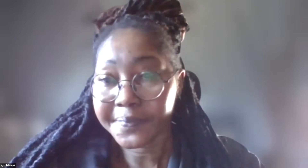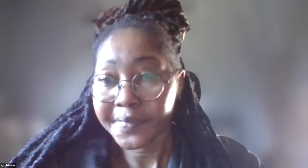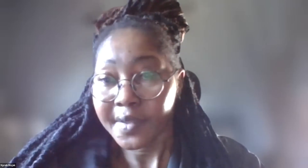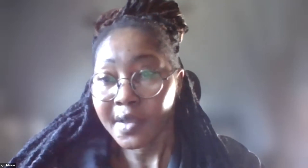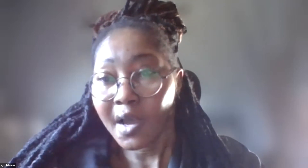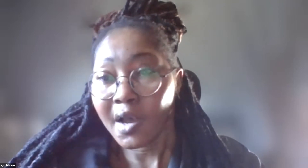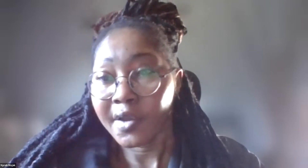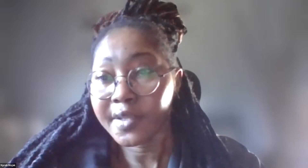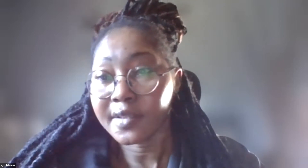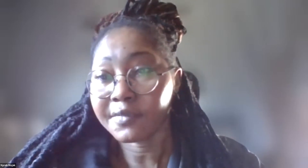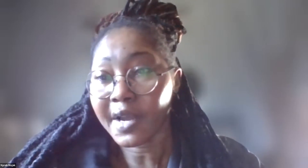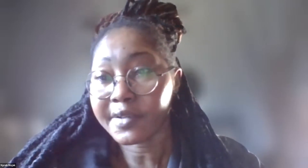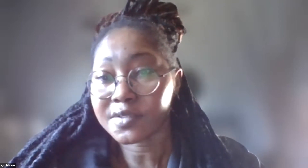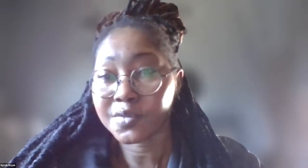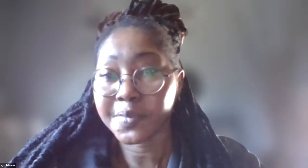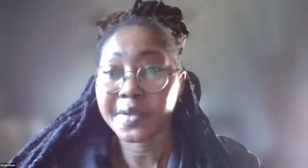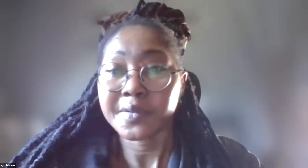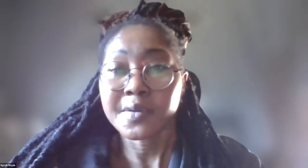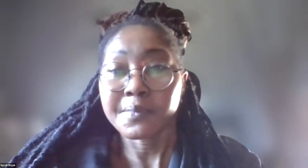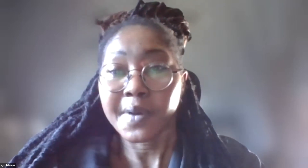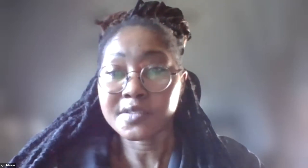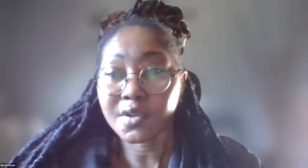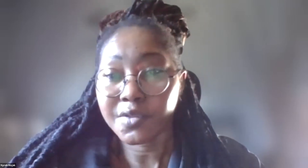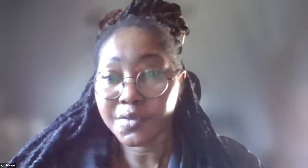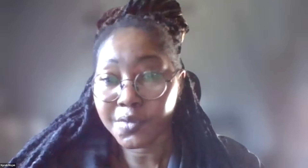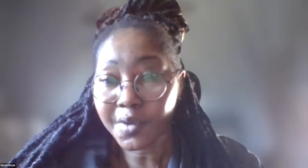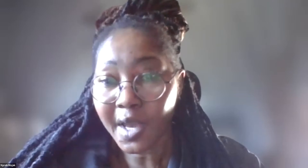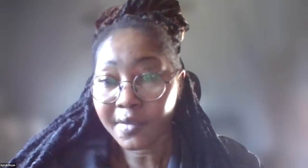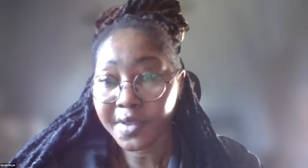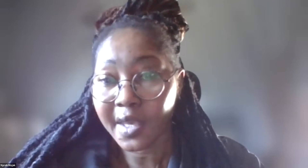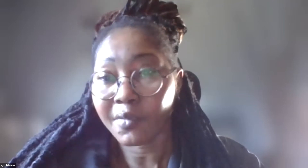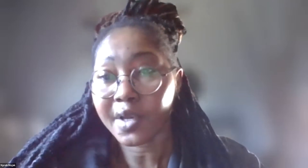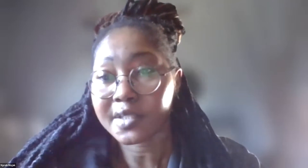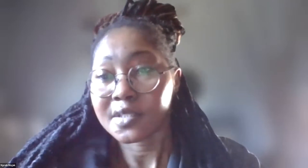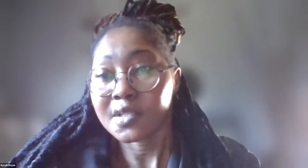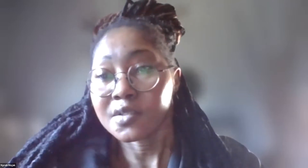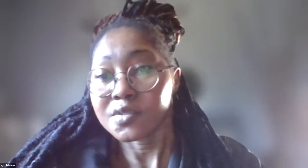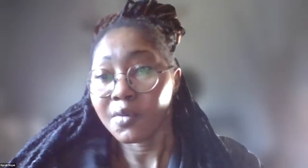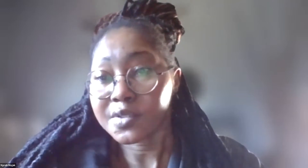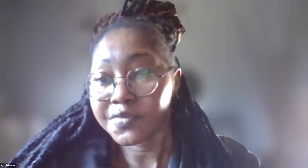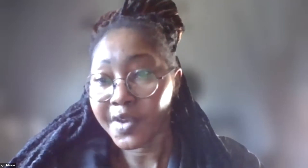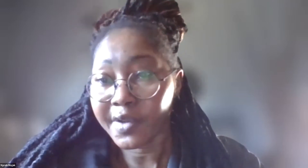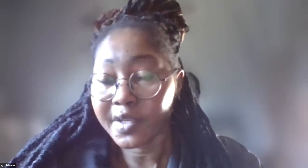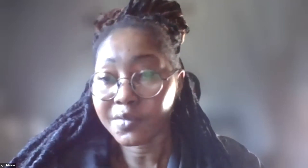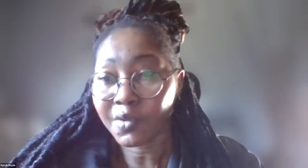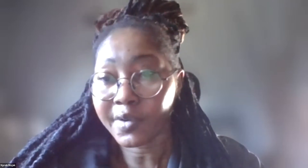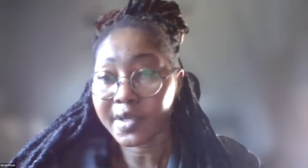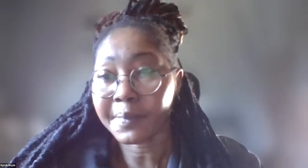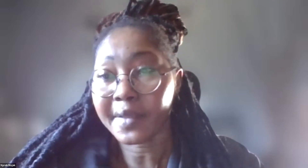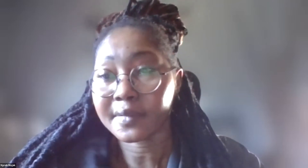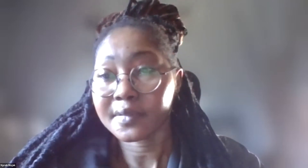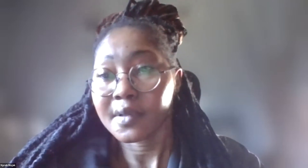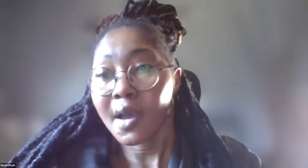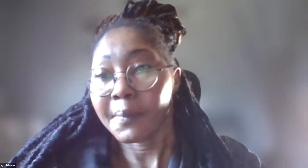scary. I heard that the virus could be passed on through healthcare workers. So I was very